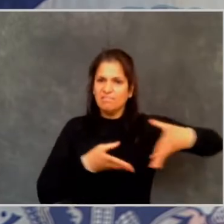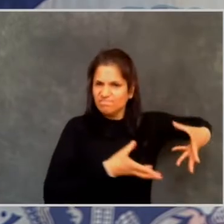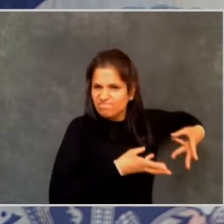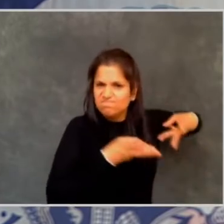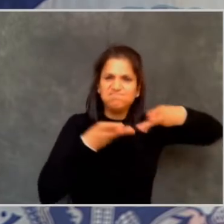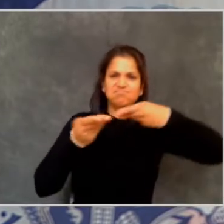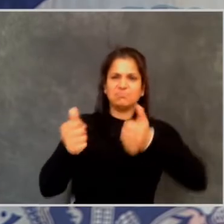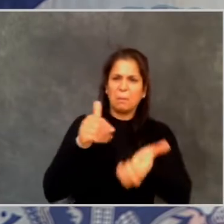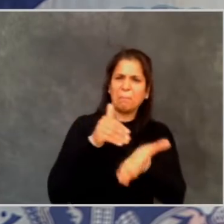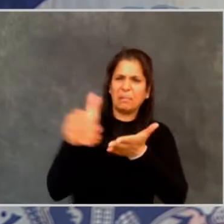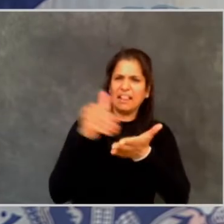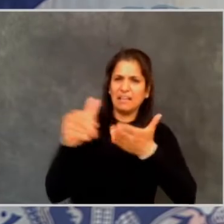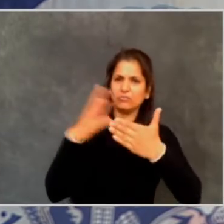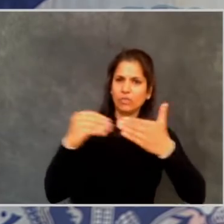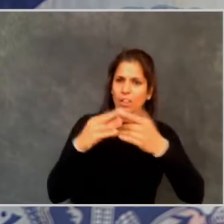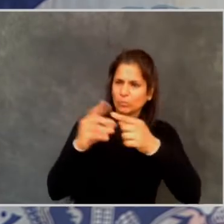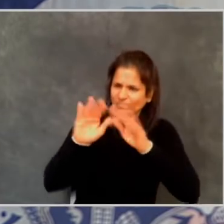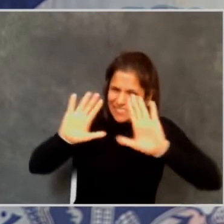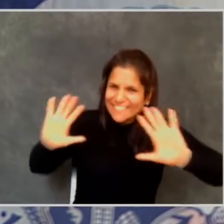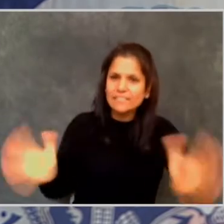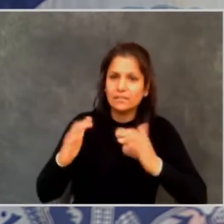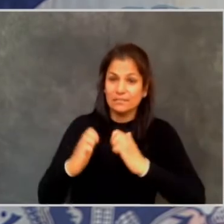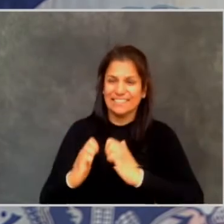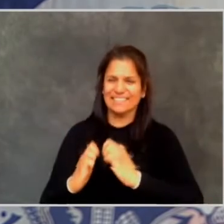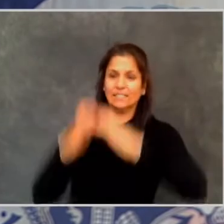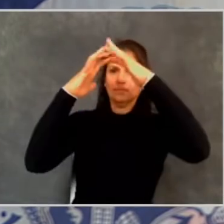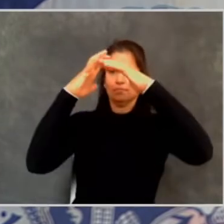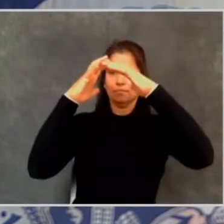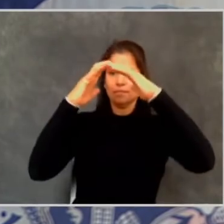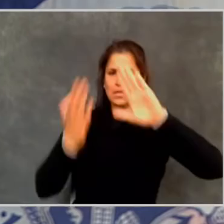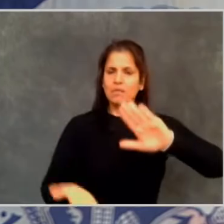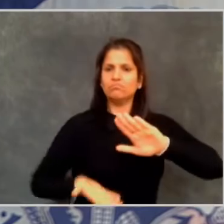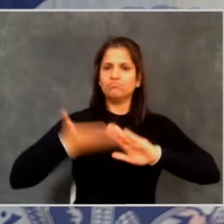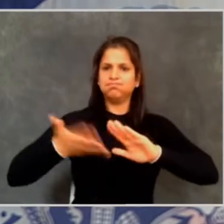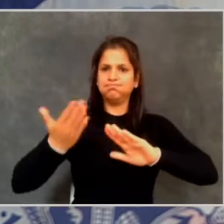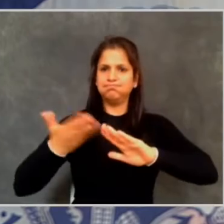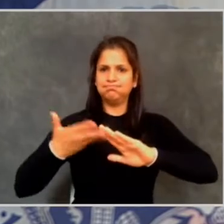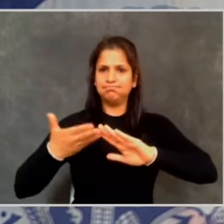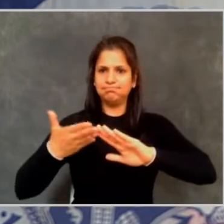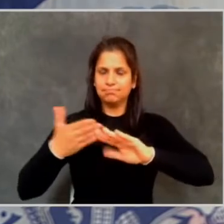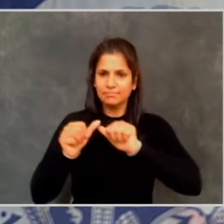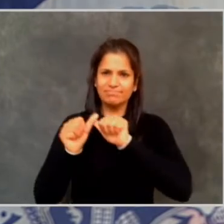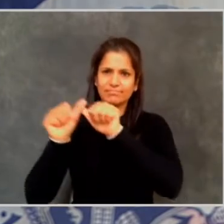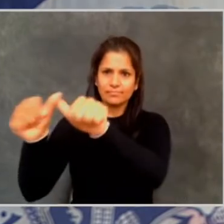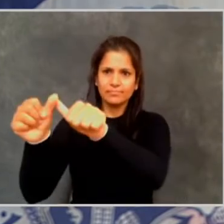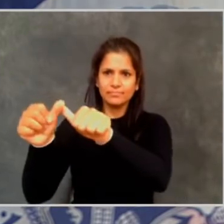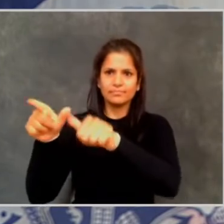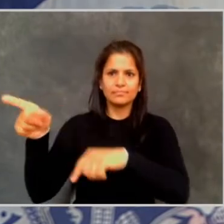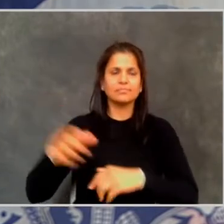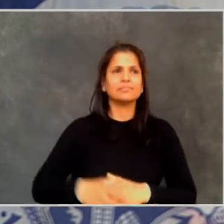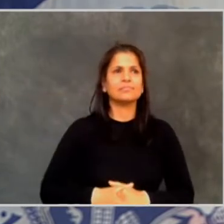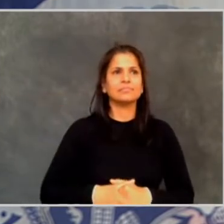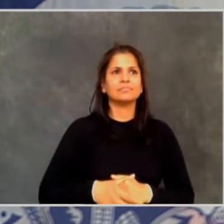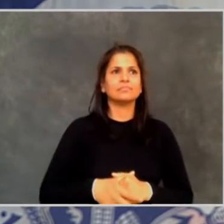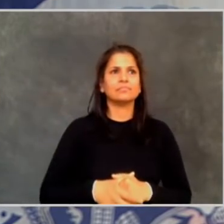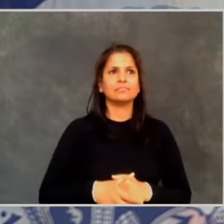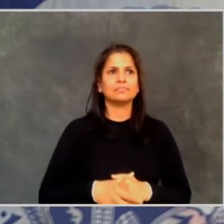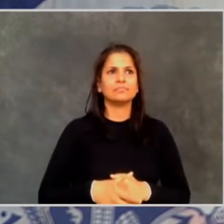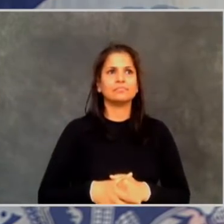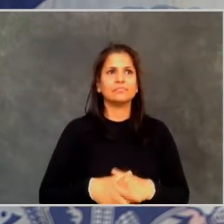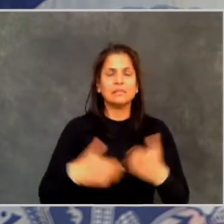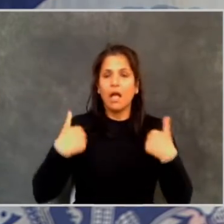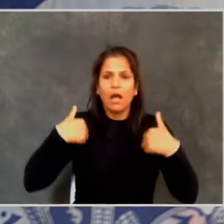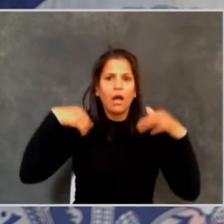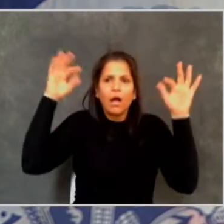the time that we were putting those billions of dollars into the turnaround of health in hospitals, that they would be, the vanguard of fighting off